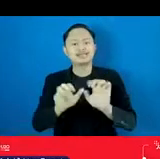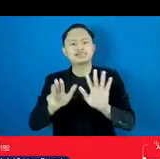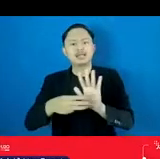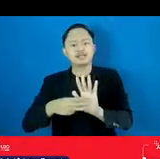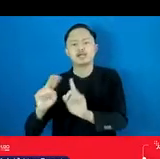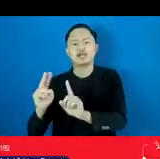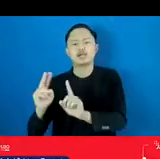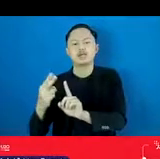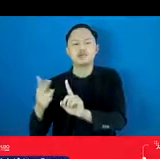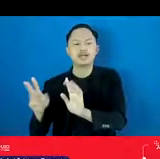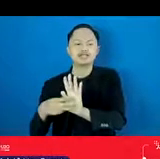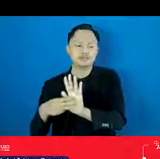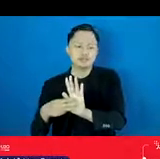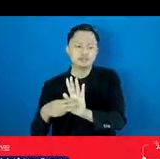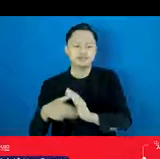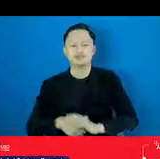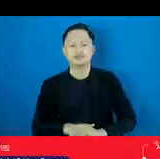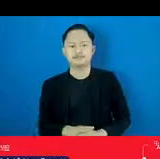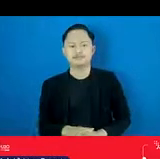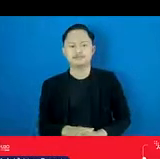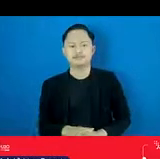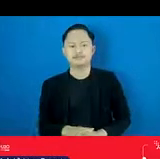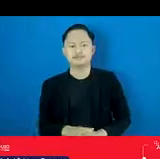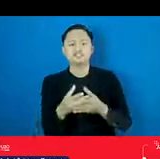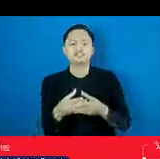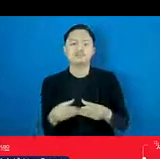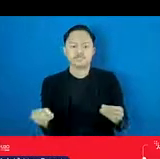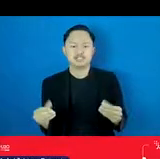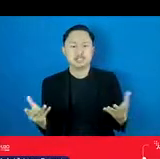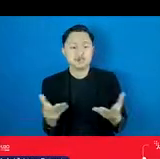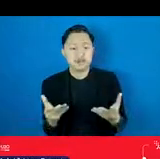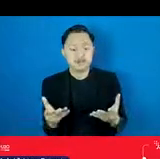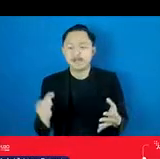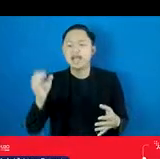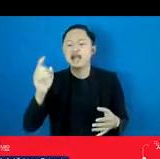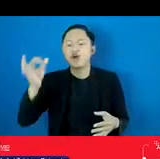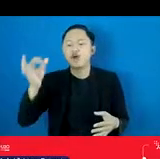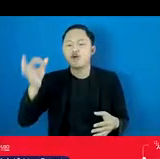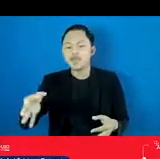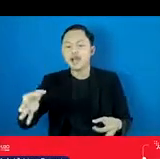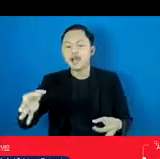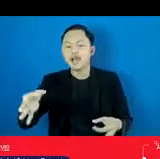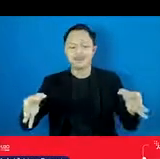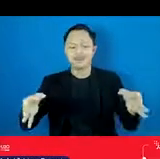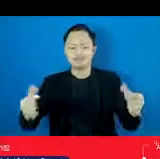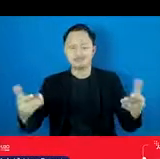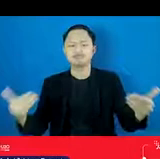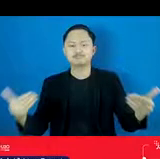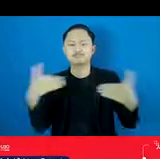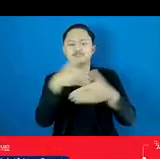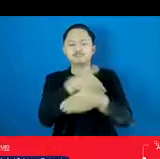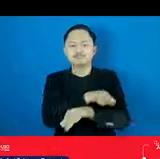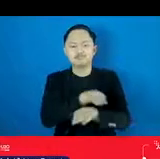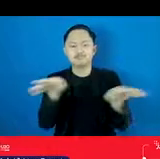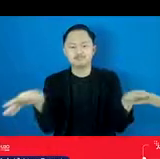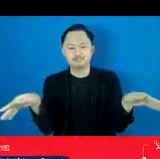ranges. Also, we have solutions for intercity operations, apart from city operations, 9-meter, 12-meter, and 12-meter